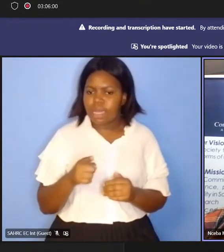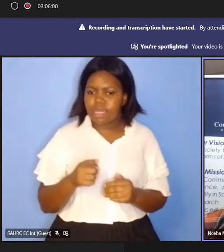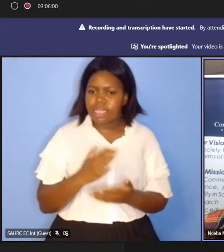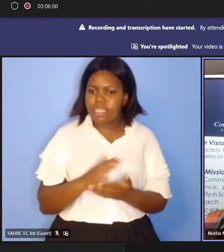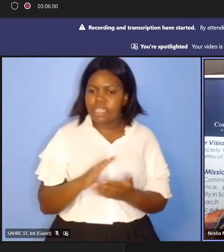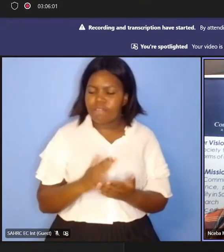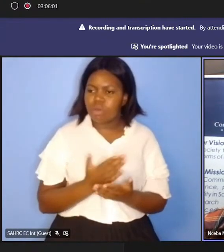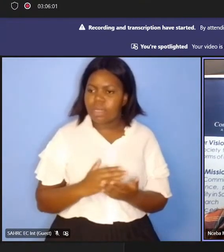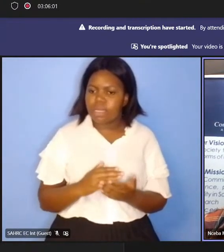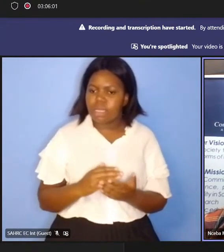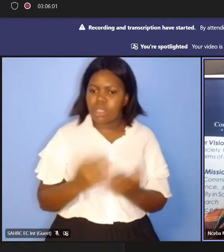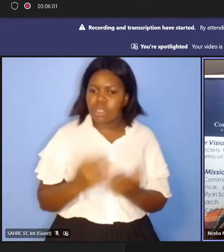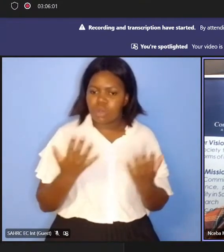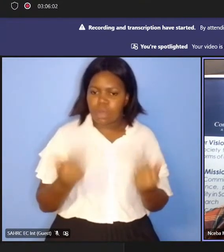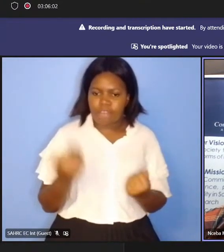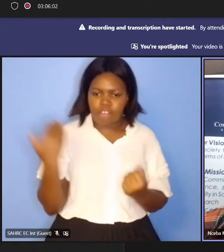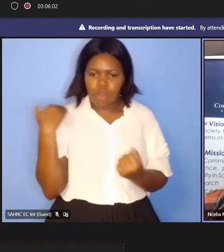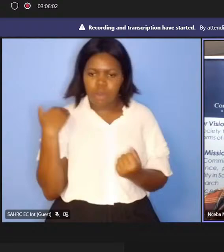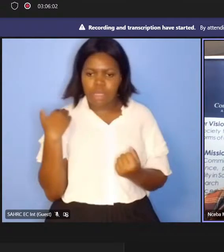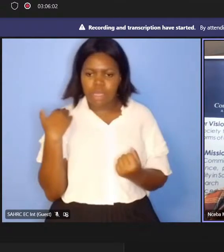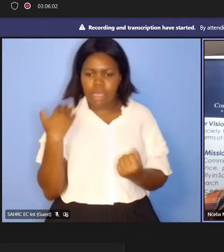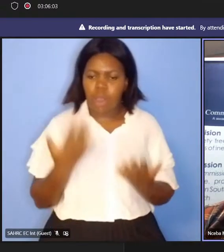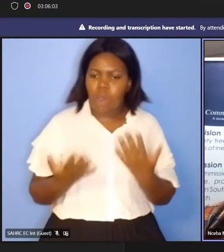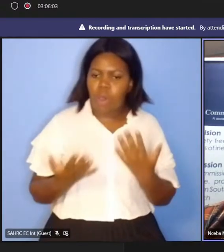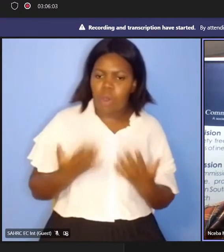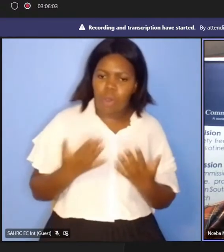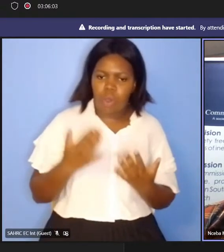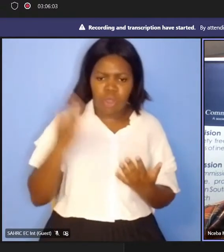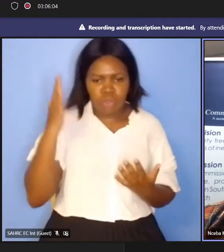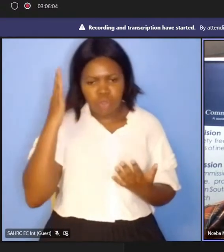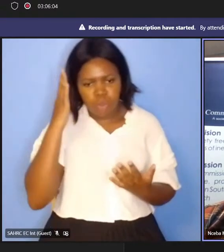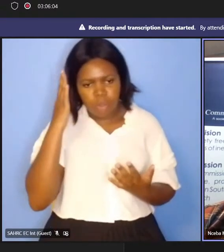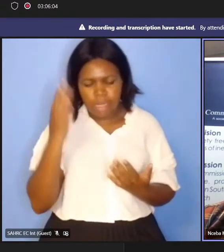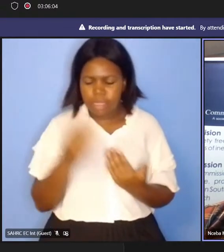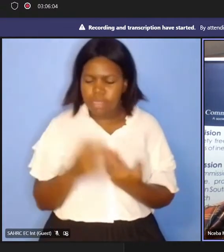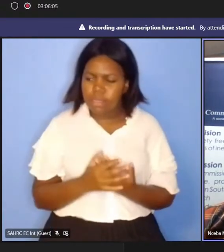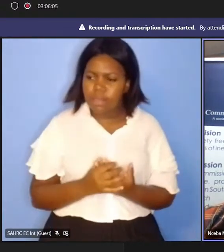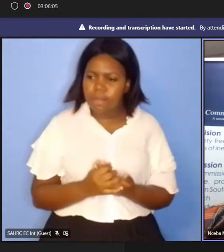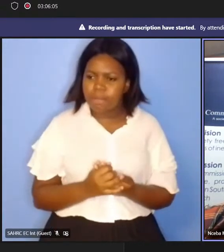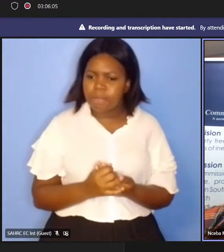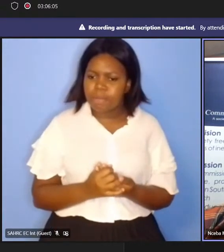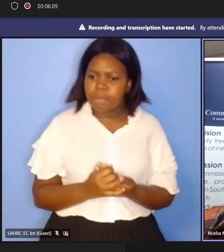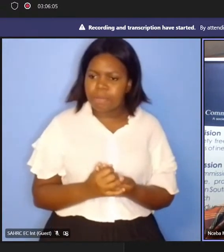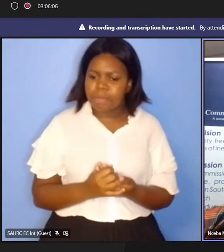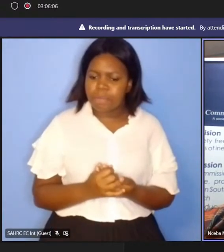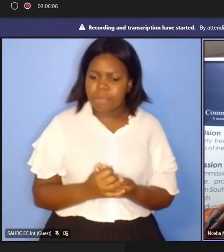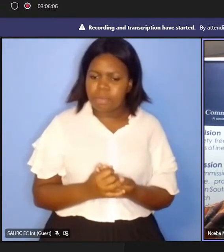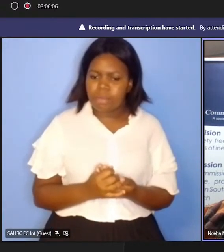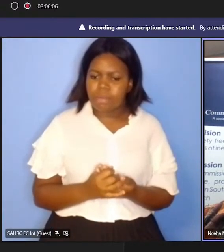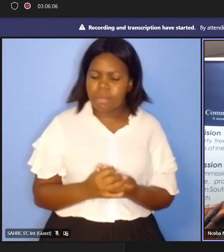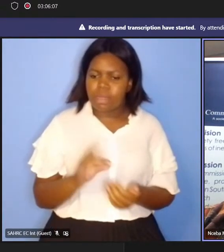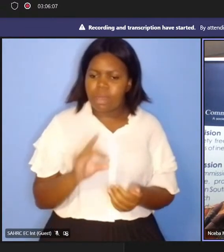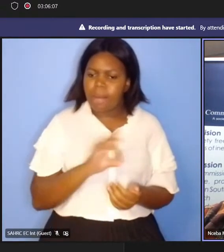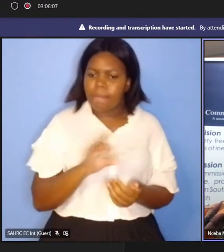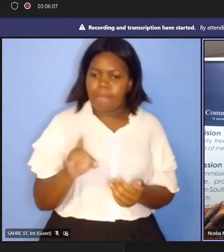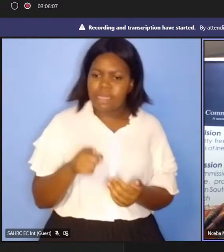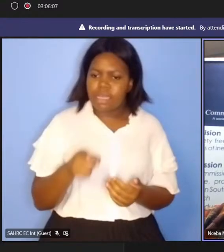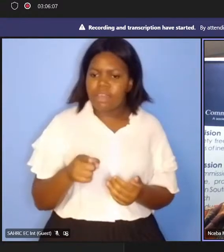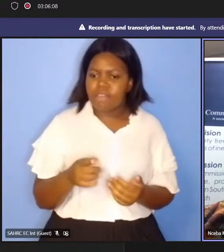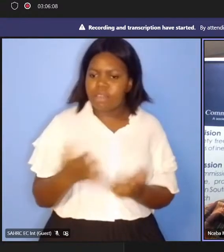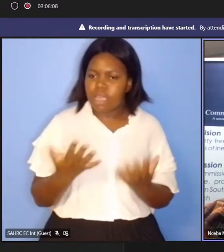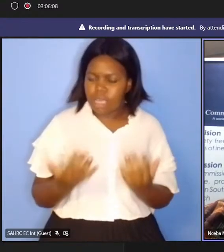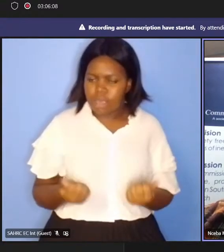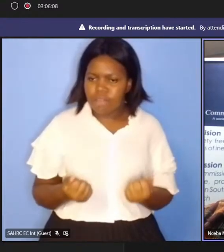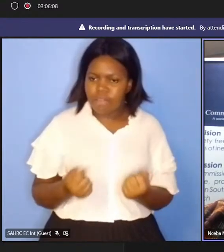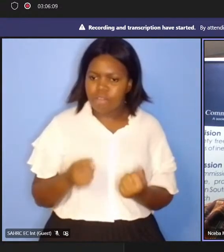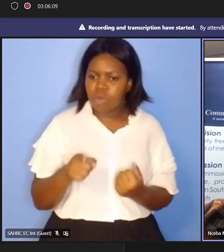long hairs, or some who wants to have short hairs. But as long as those rights that are enshrined in our